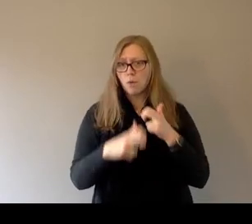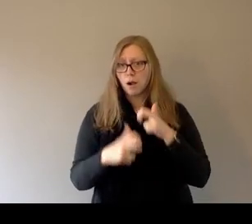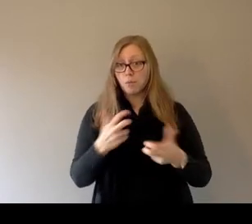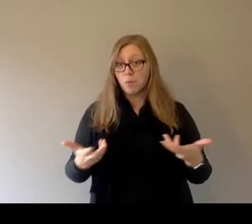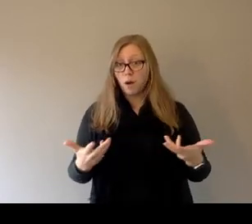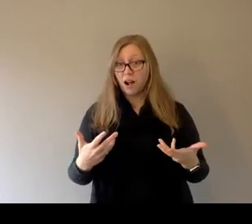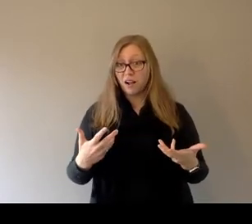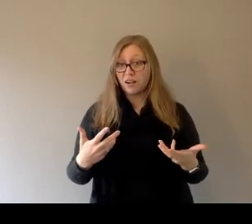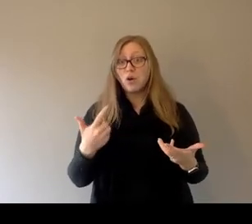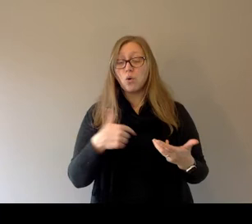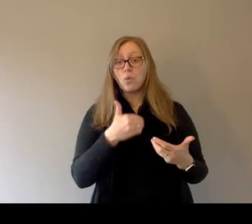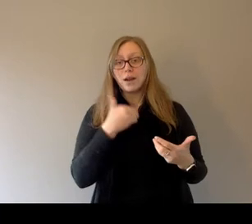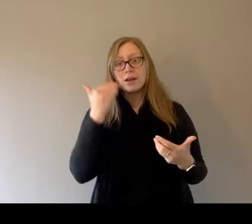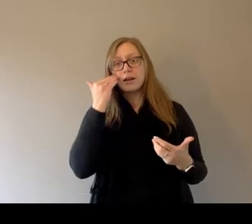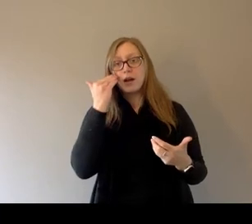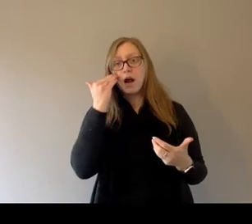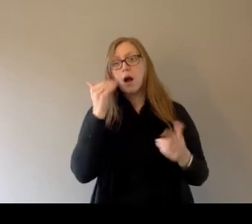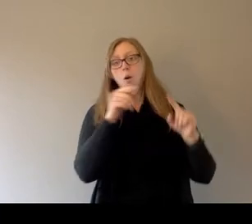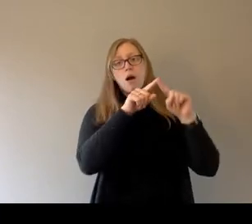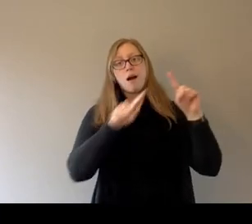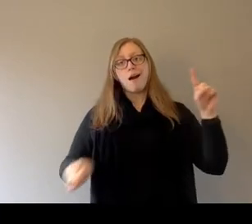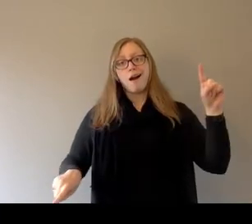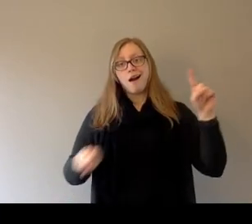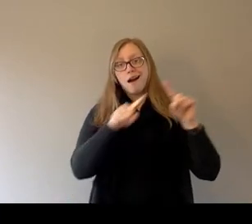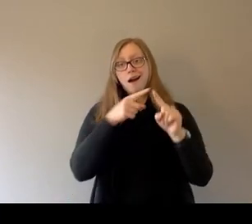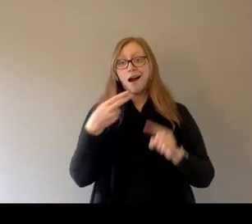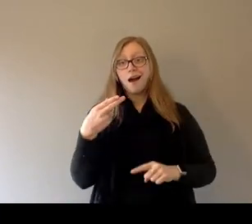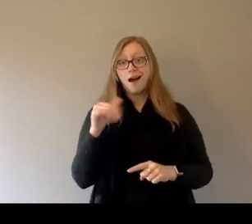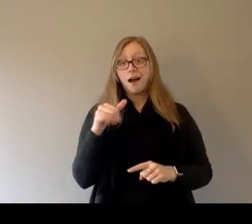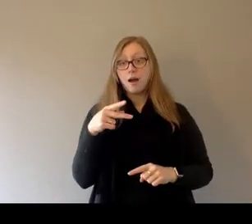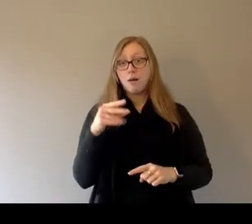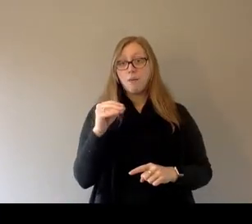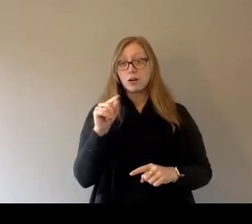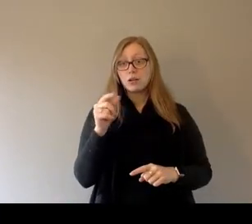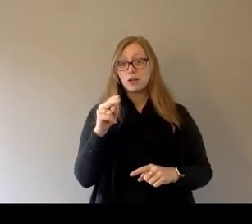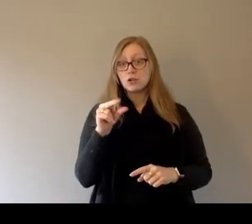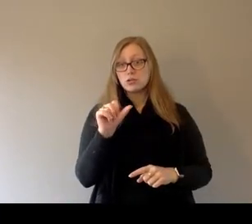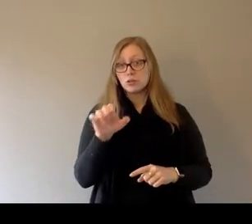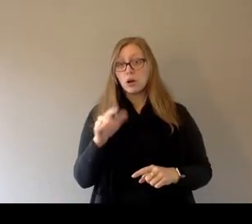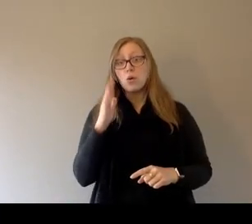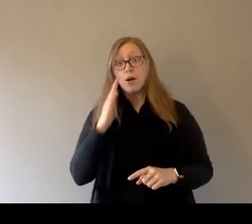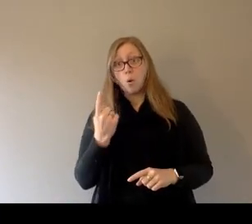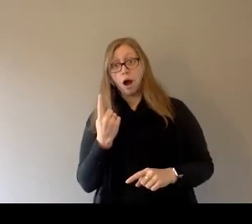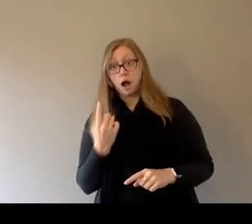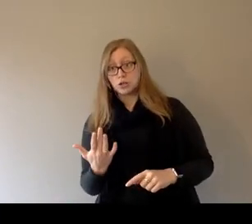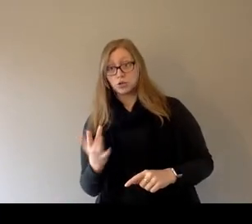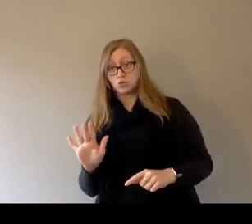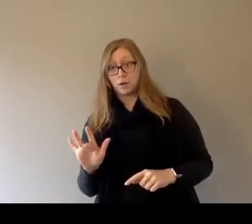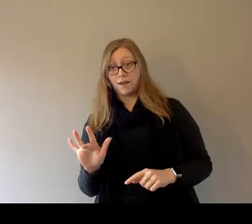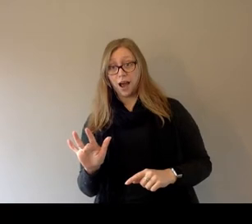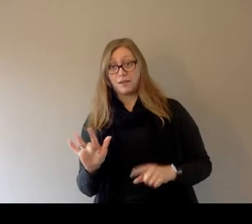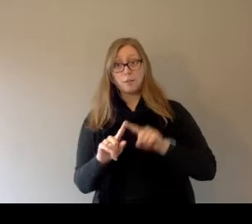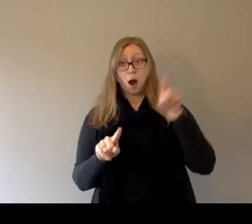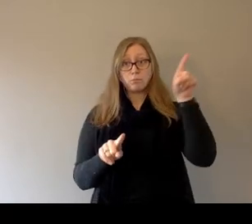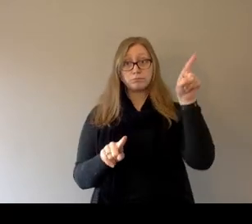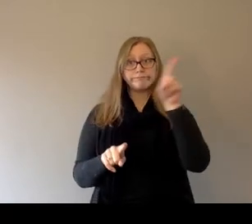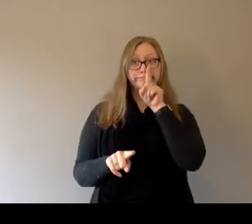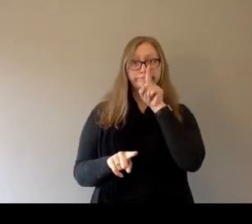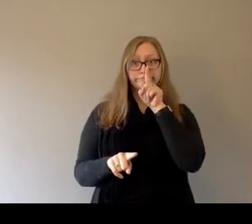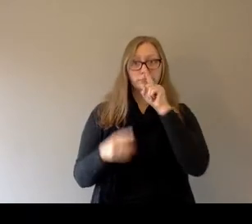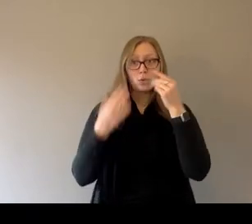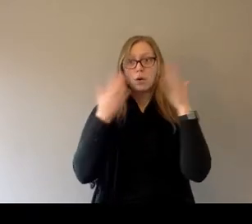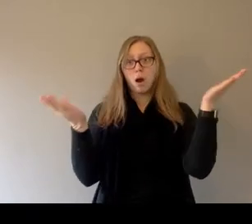hypotenuse, we know this one's 25, but we don't have any information on this one. So hypotenuse leg doesn't work. But we